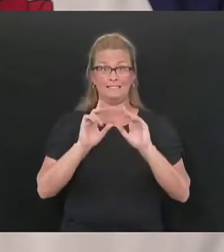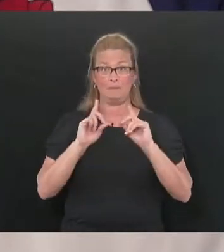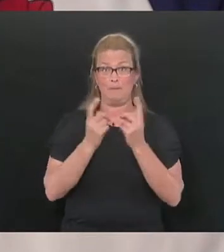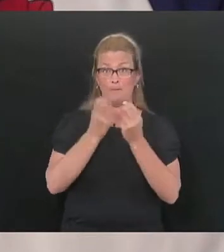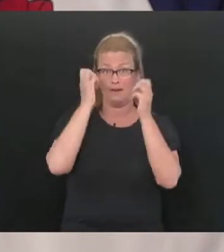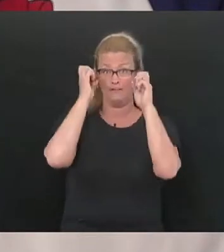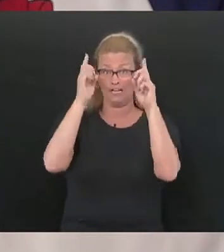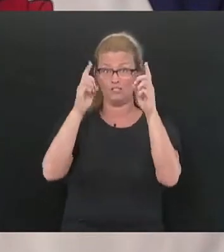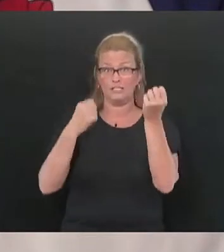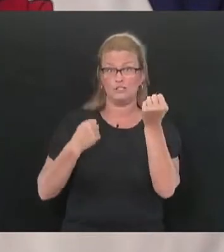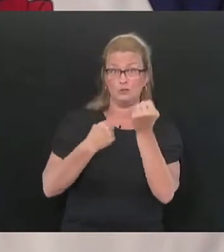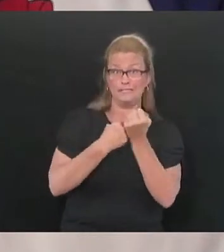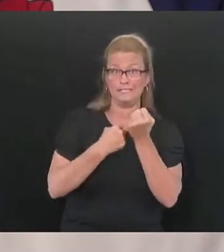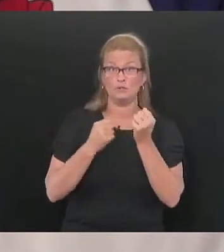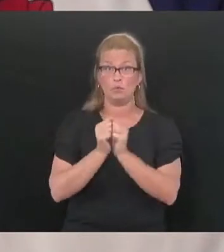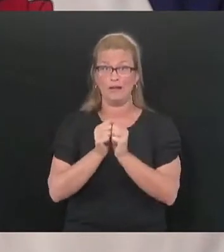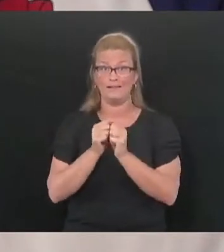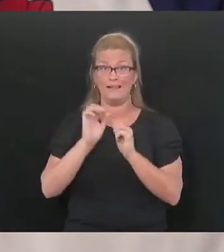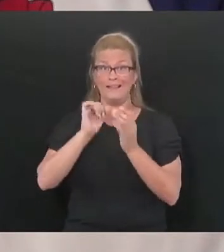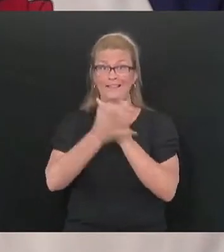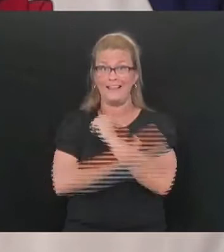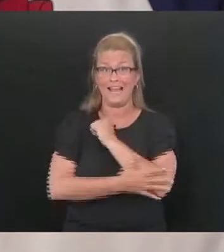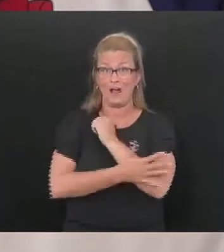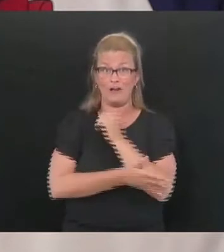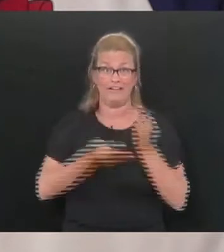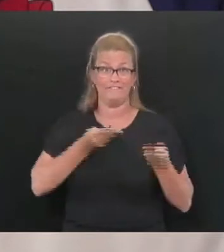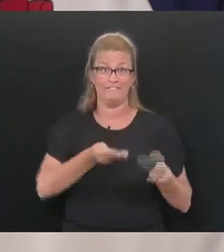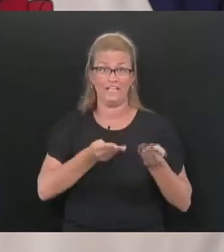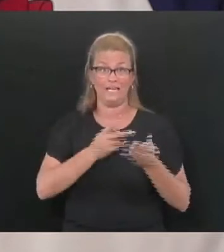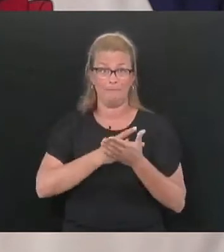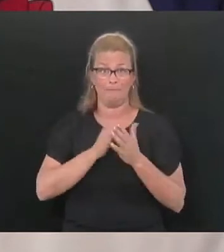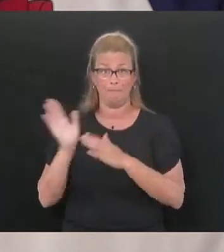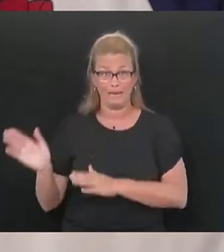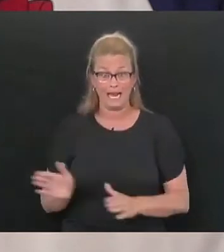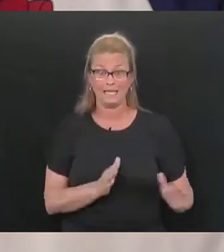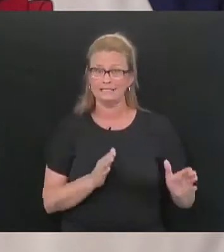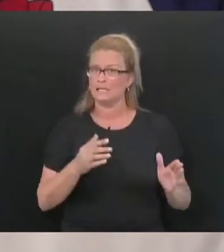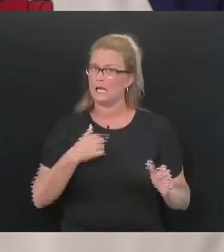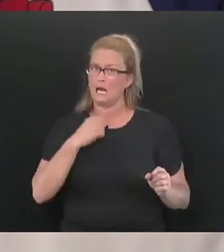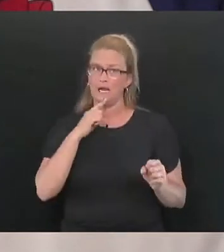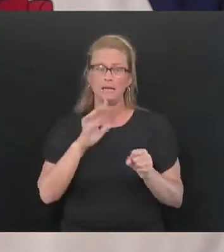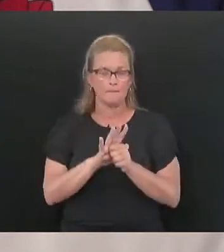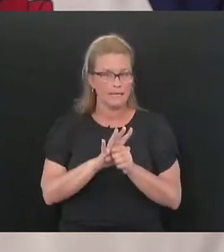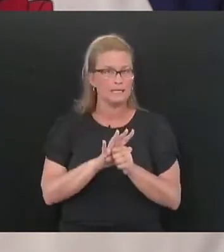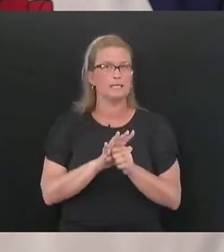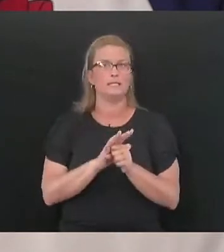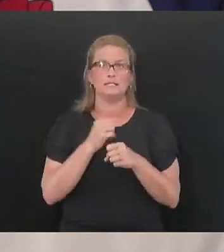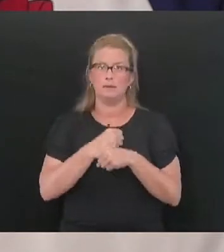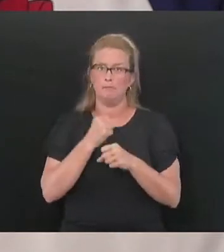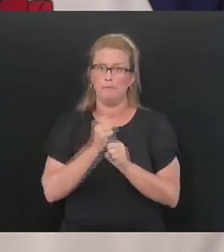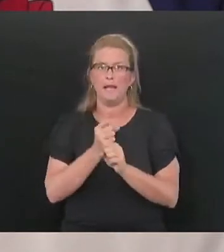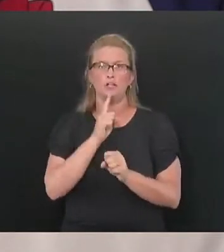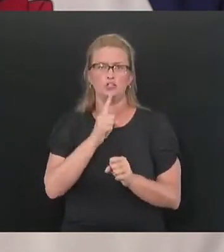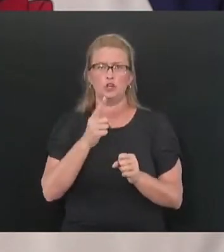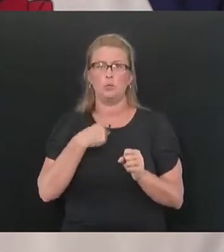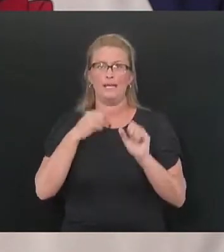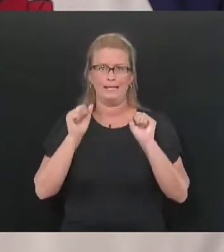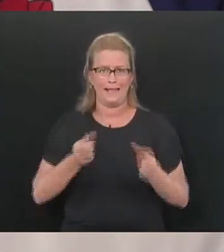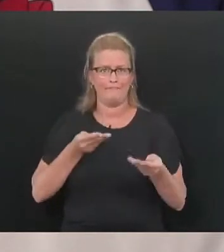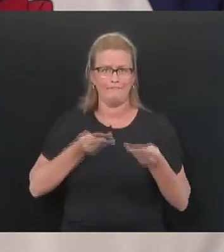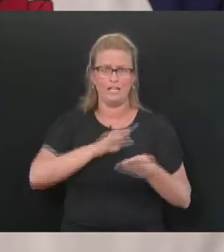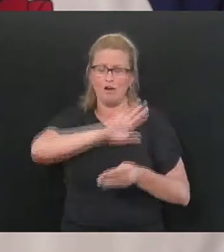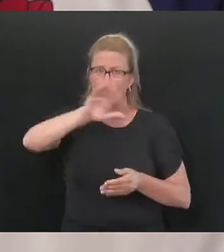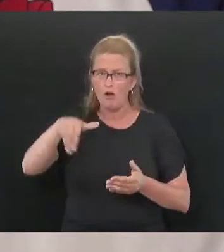assist with our county feeding plans, and I am committed to continue to make sure that we have resources to feed all the